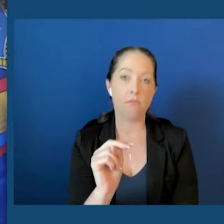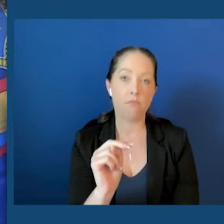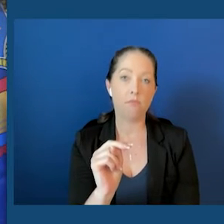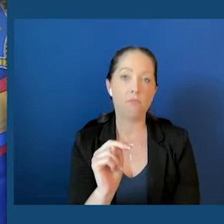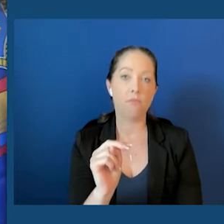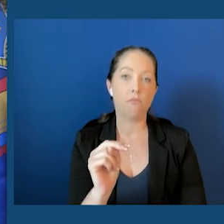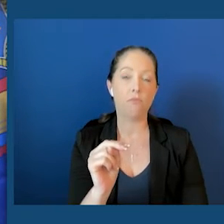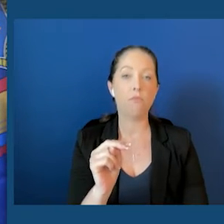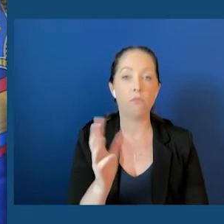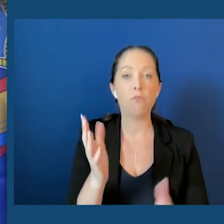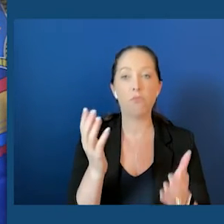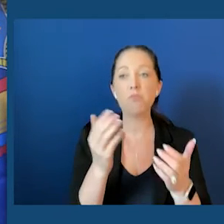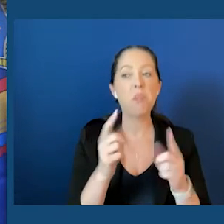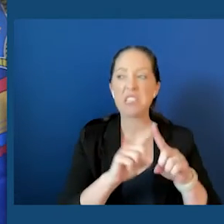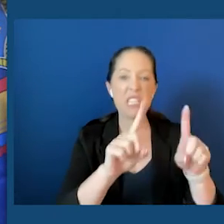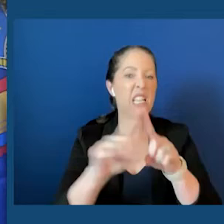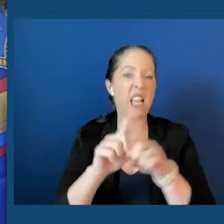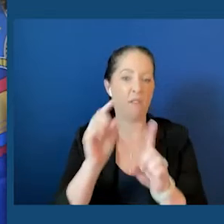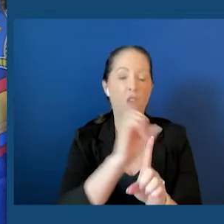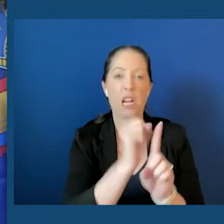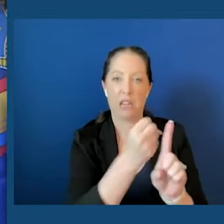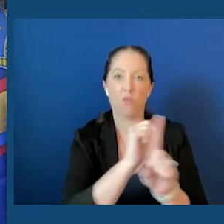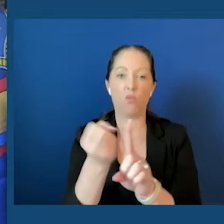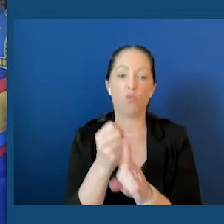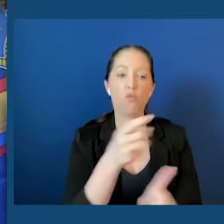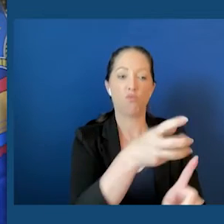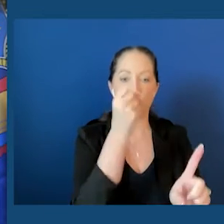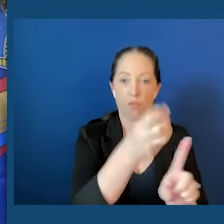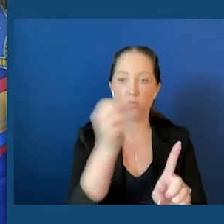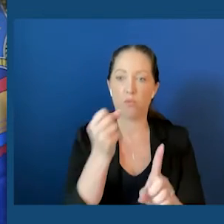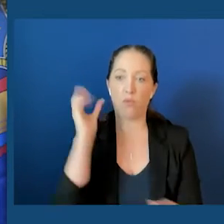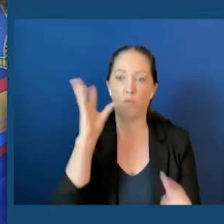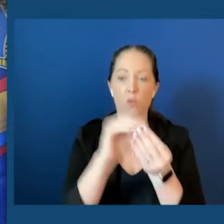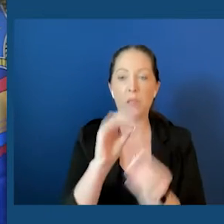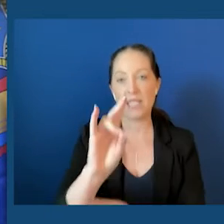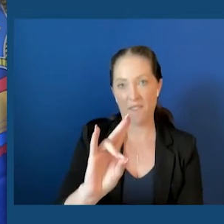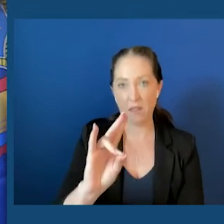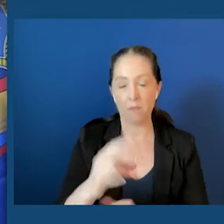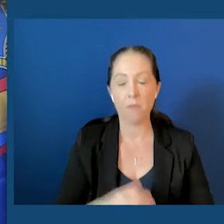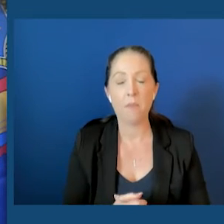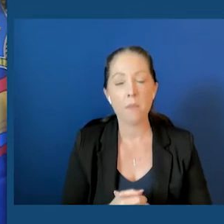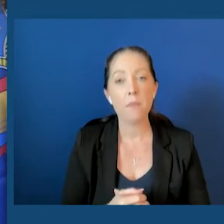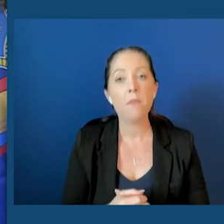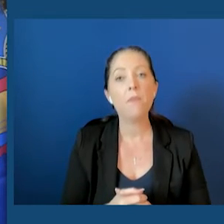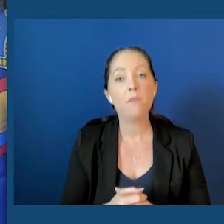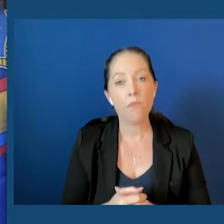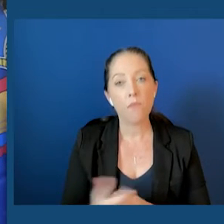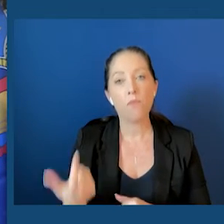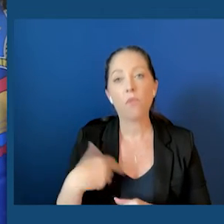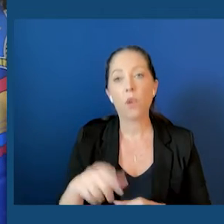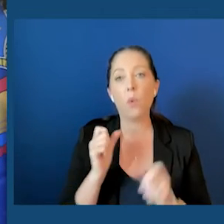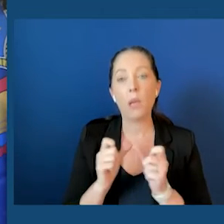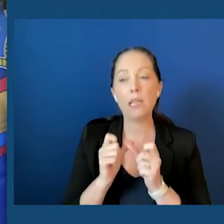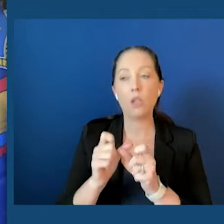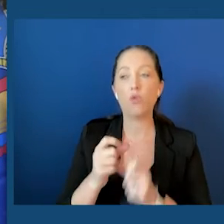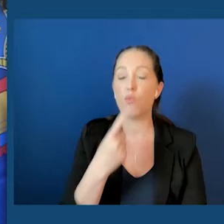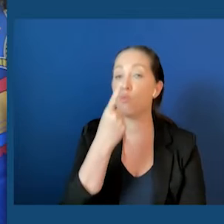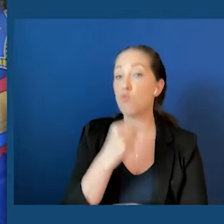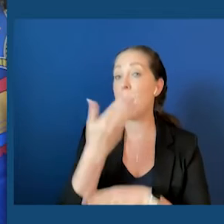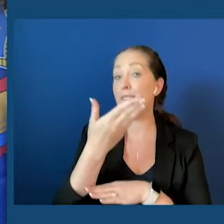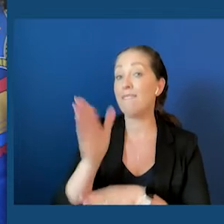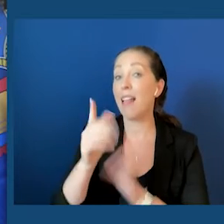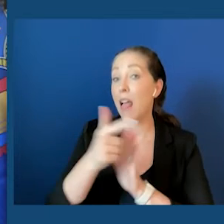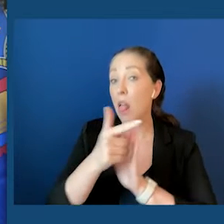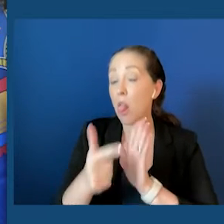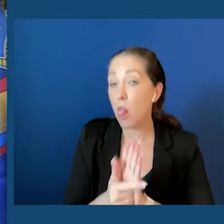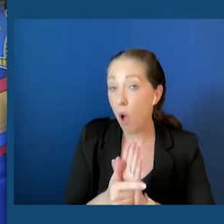totally separate cases. So we've also continued to use, to strengthen the red flag laws to remove guns